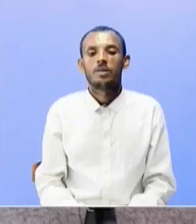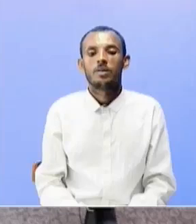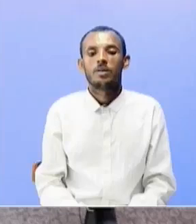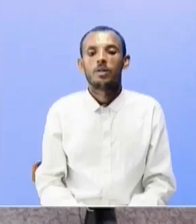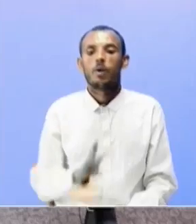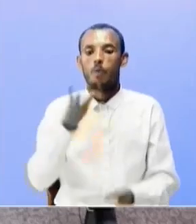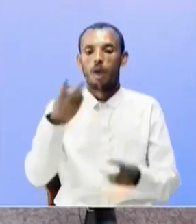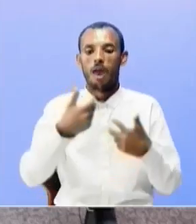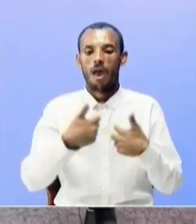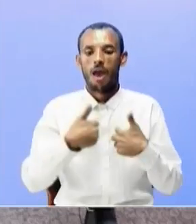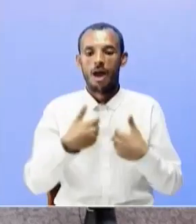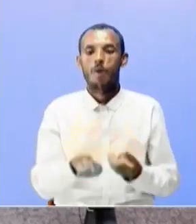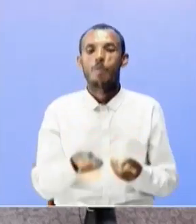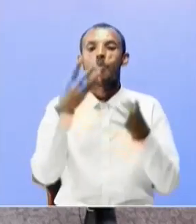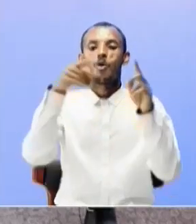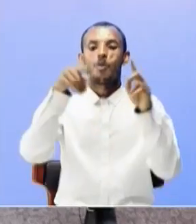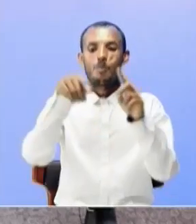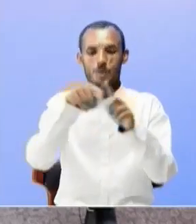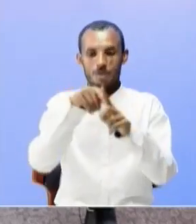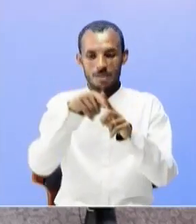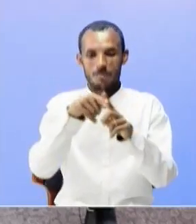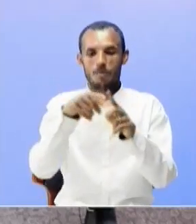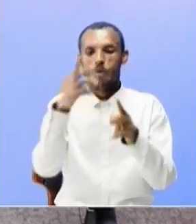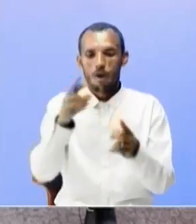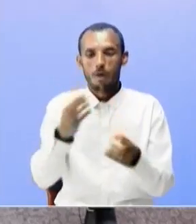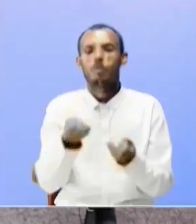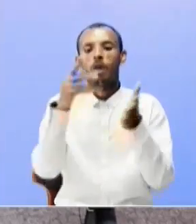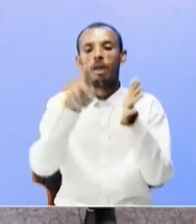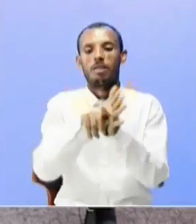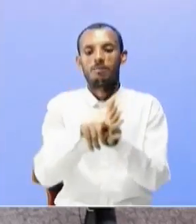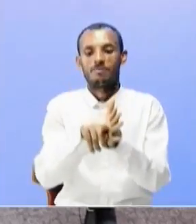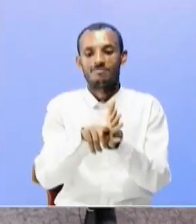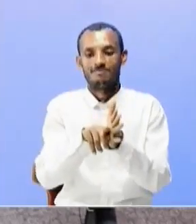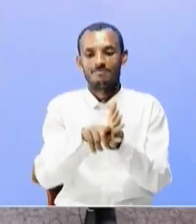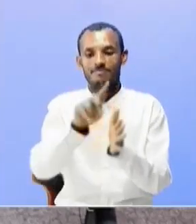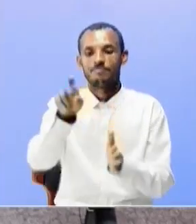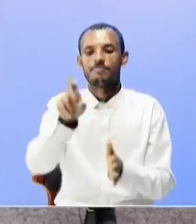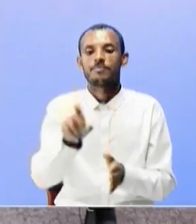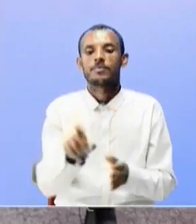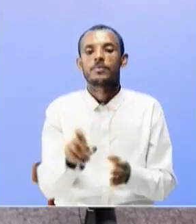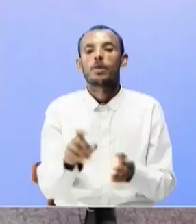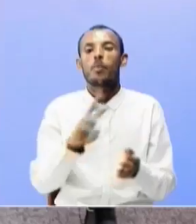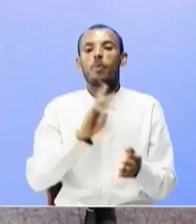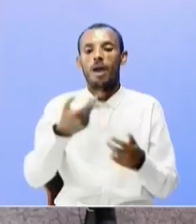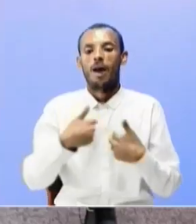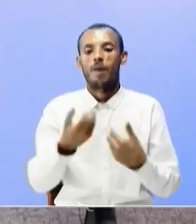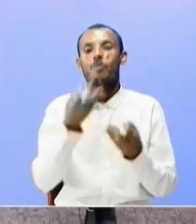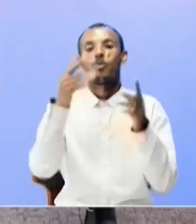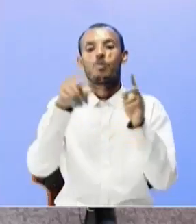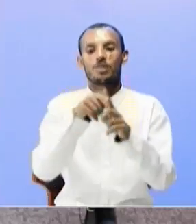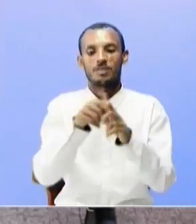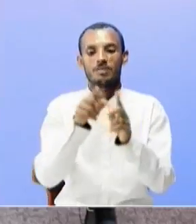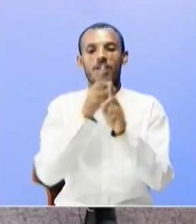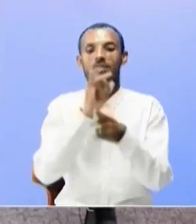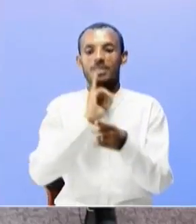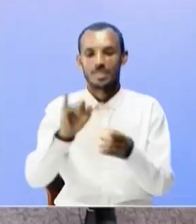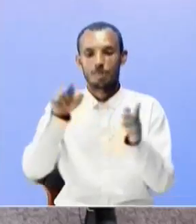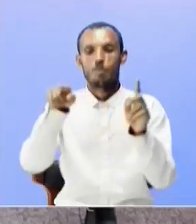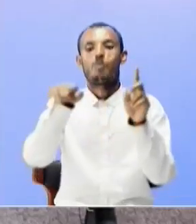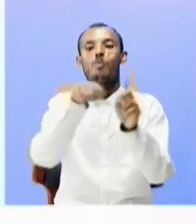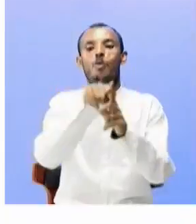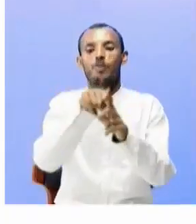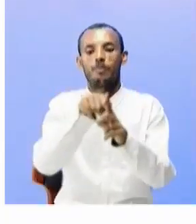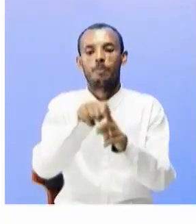Do we have more positives or more negatives here? We have more positives, so the result will be